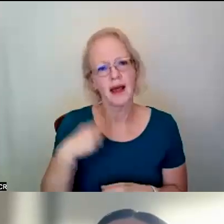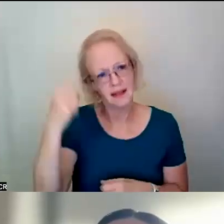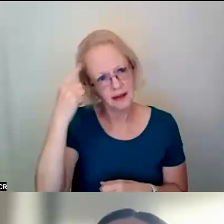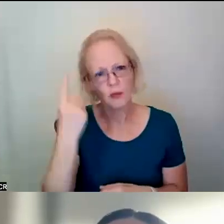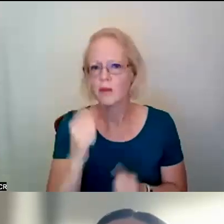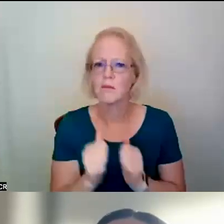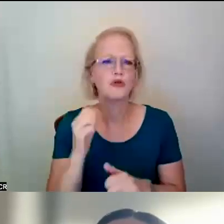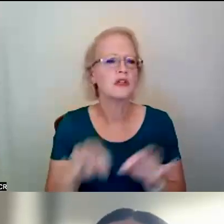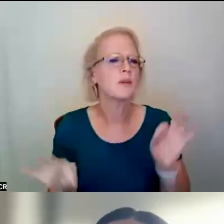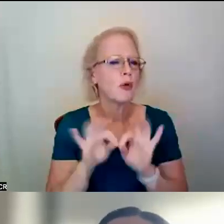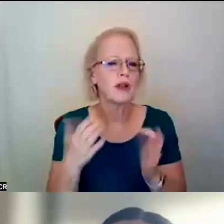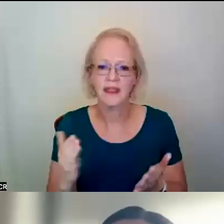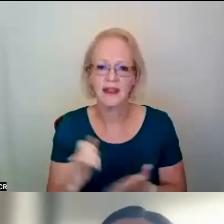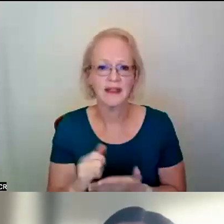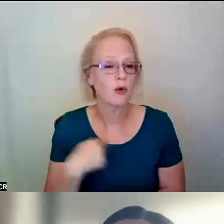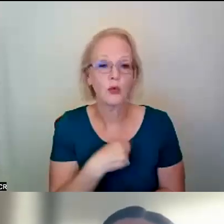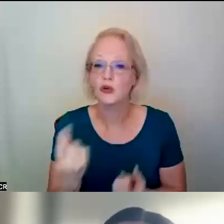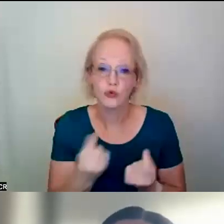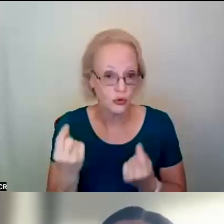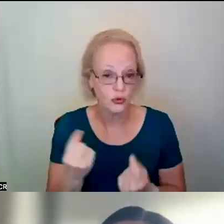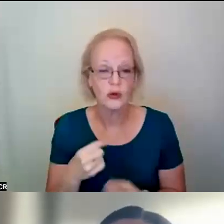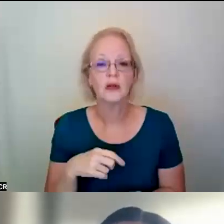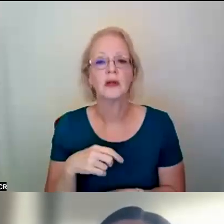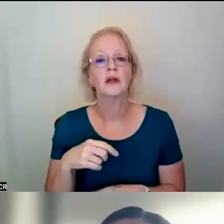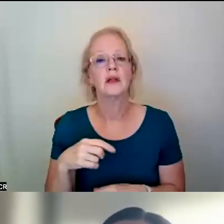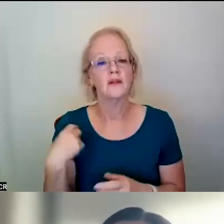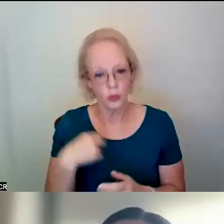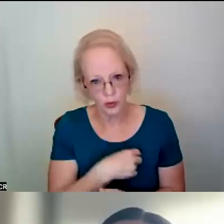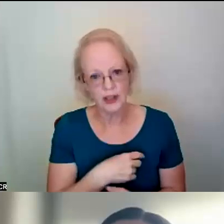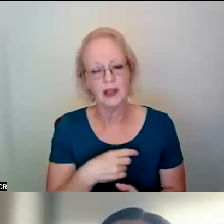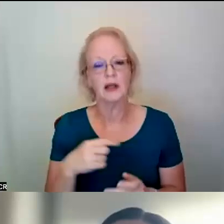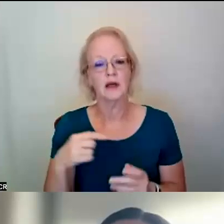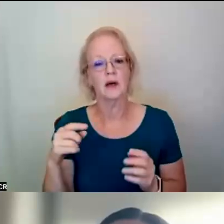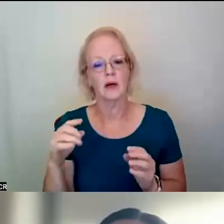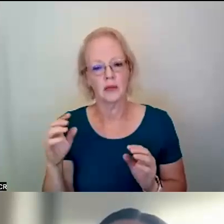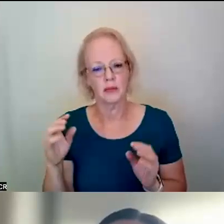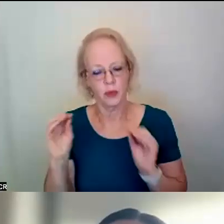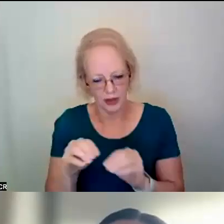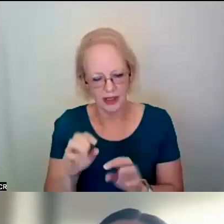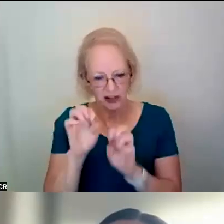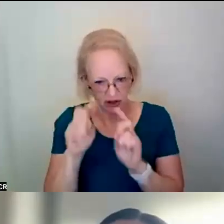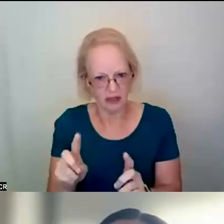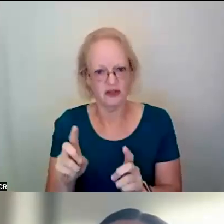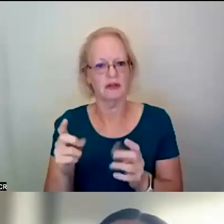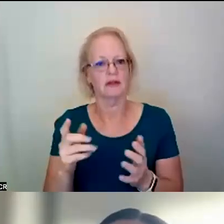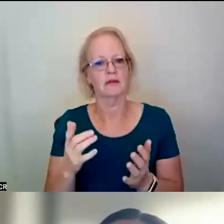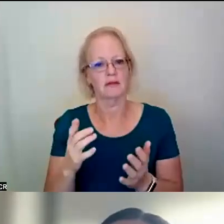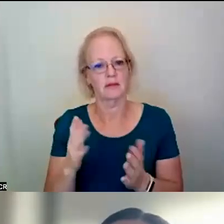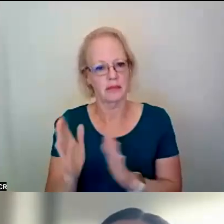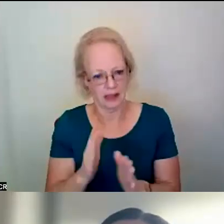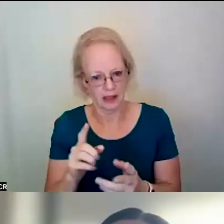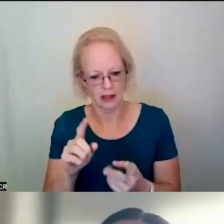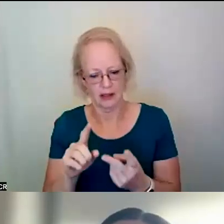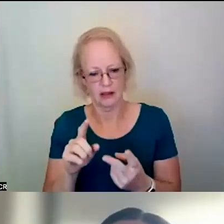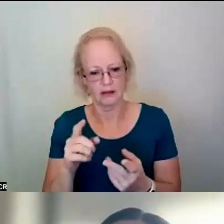the communication packages that we have put together and the education packages for members while they're